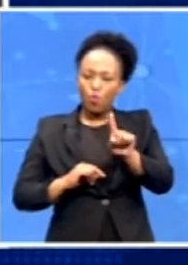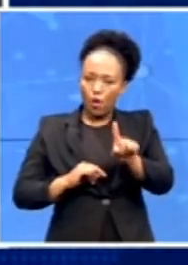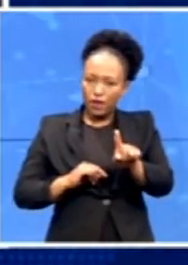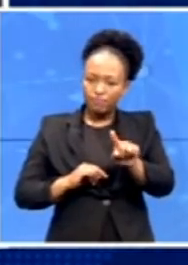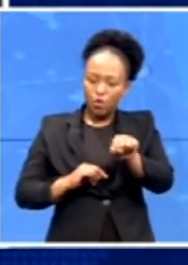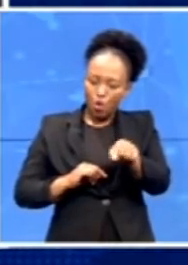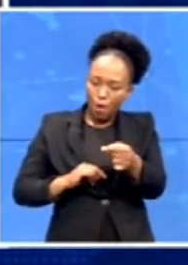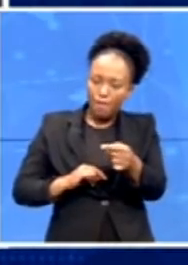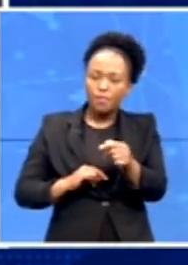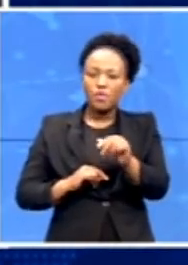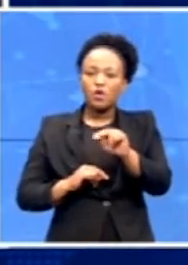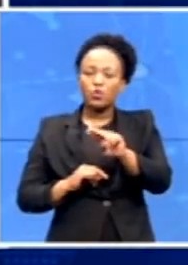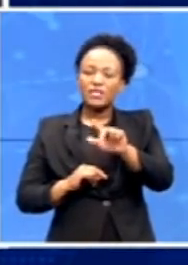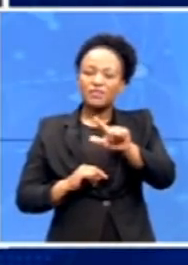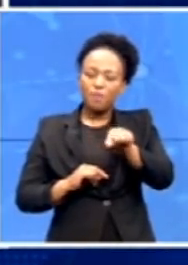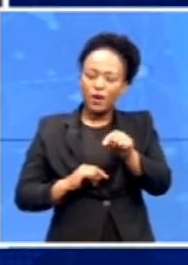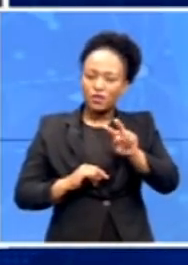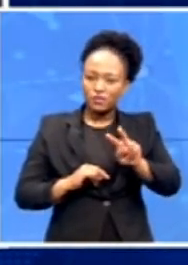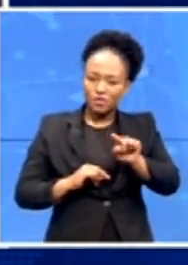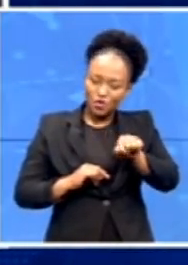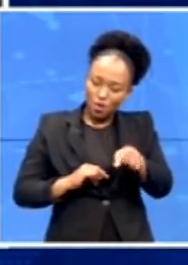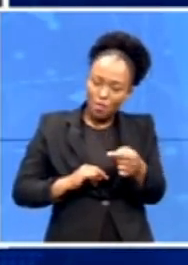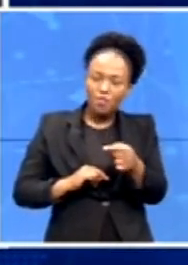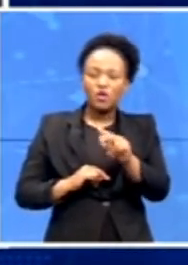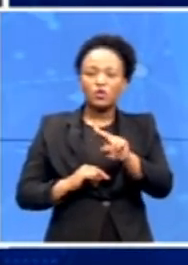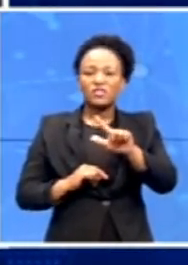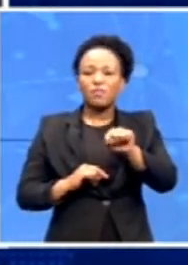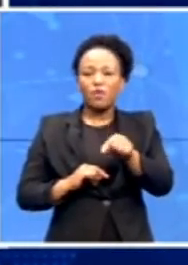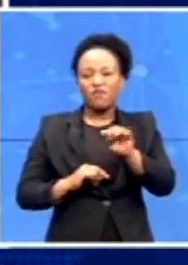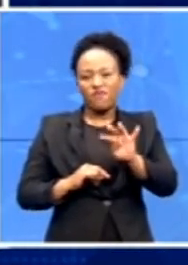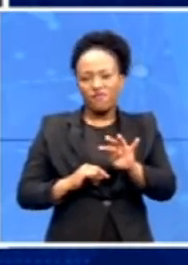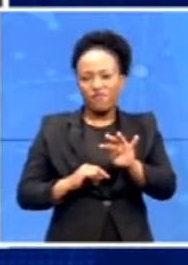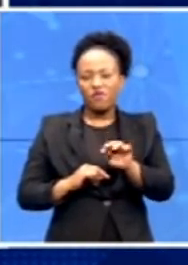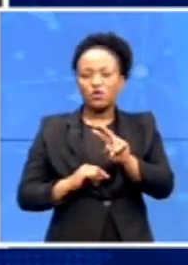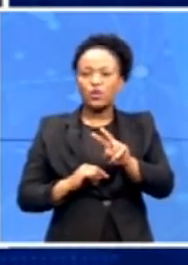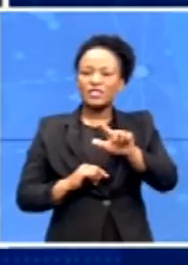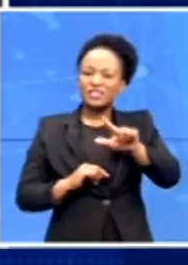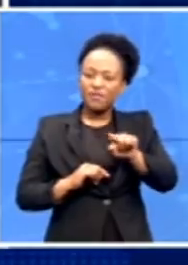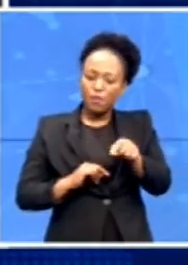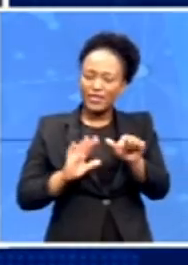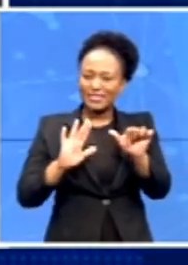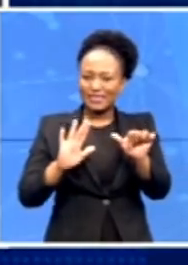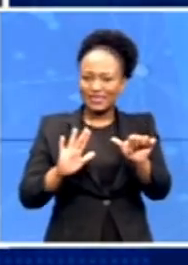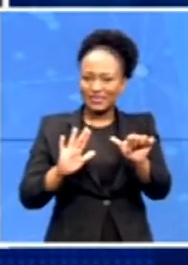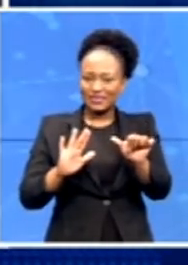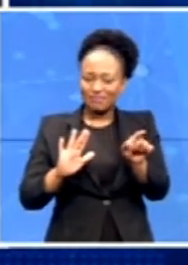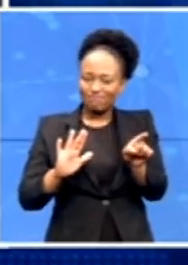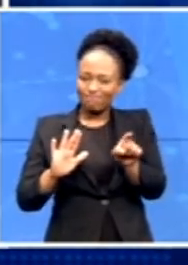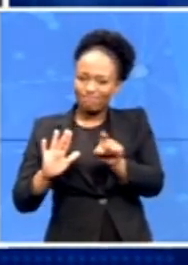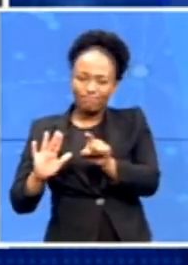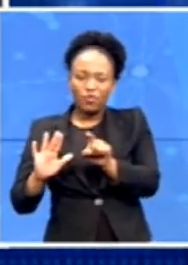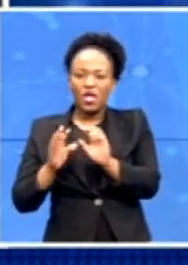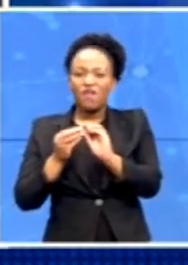27.2, 27.4 and 27.6 thereof. No corrections and or amendments